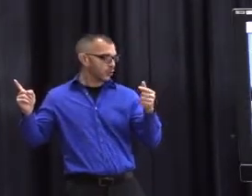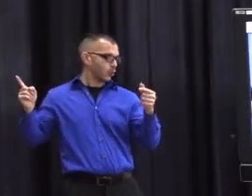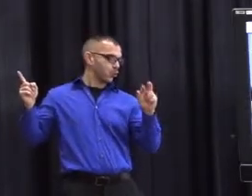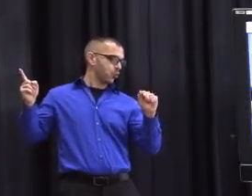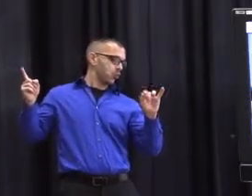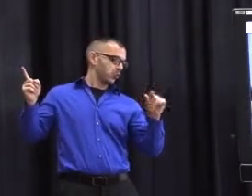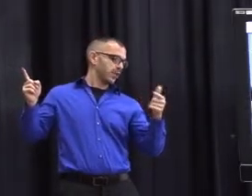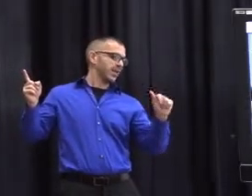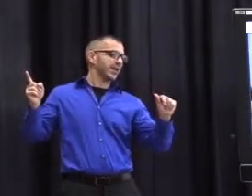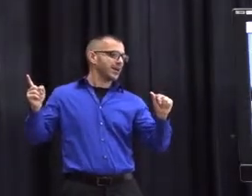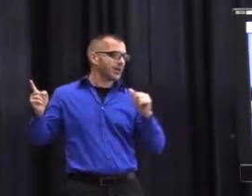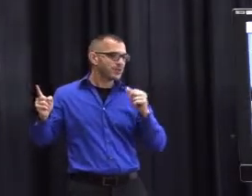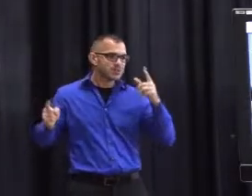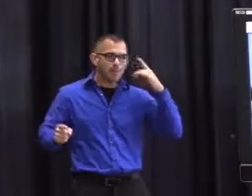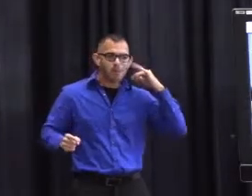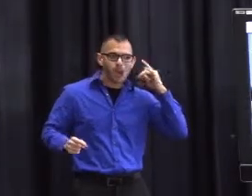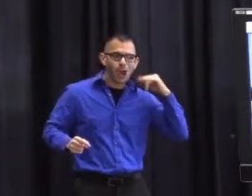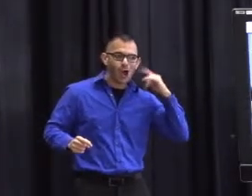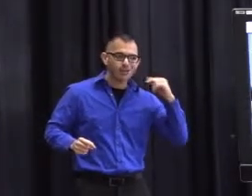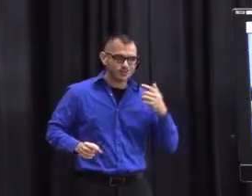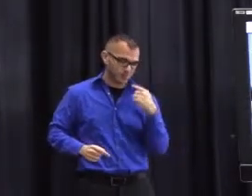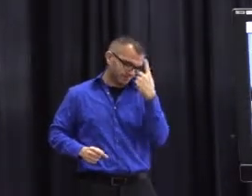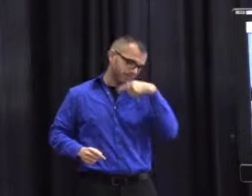is why I look like this.